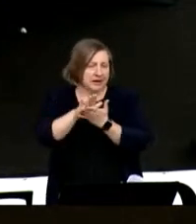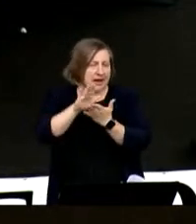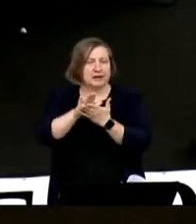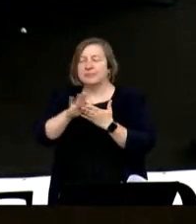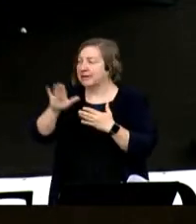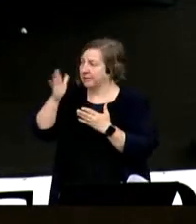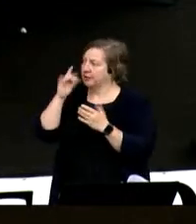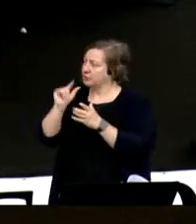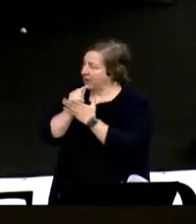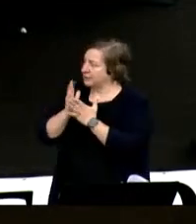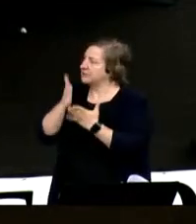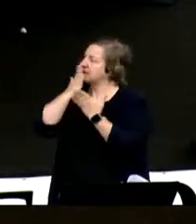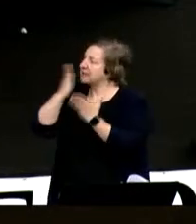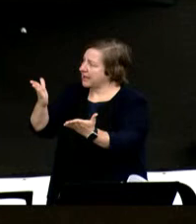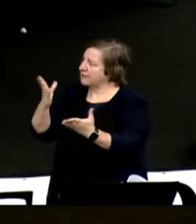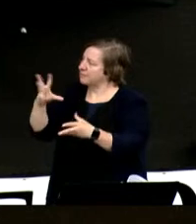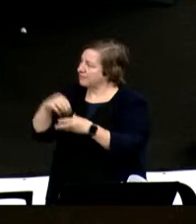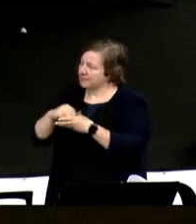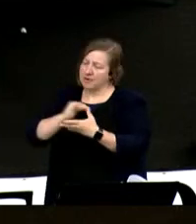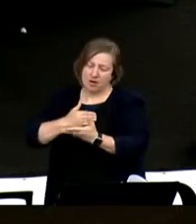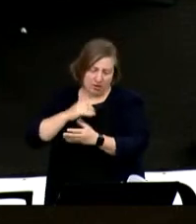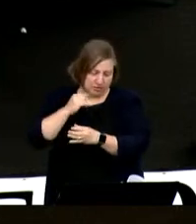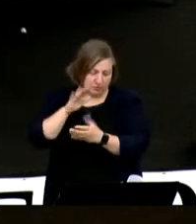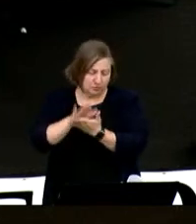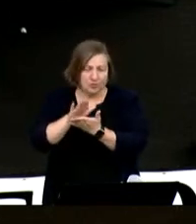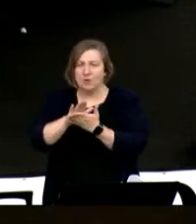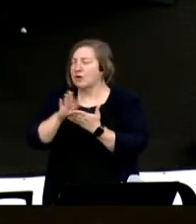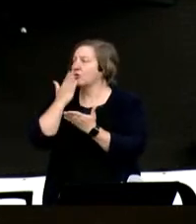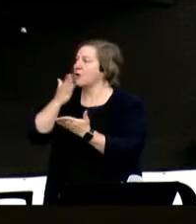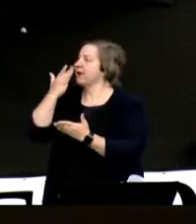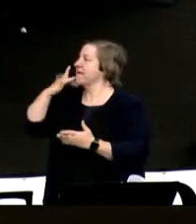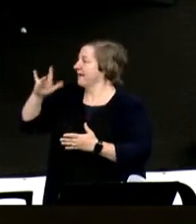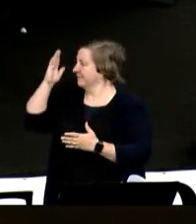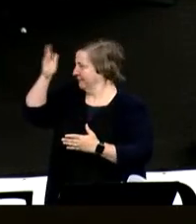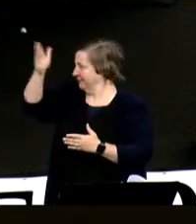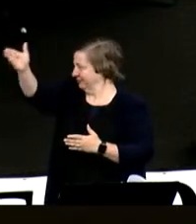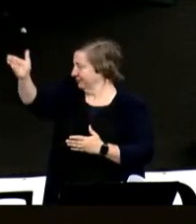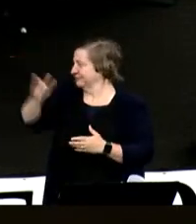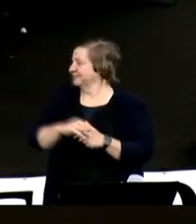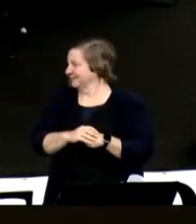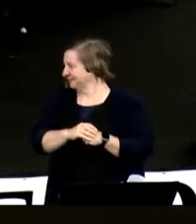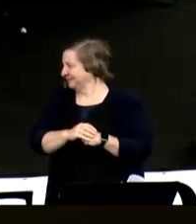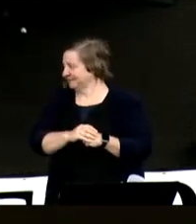congratulations. Thank you for being part of our institution, and good luck in the future.